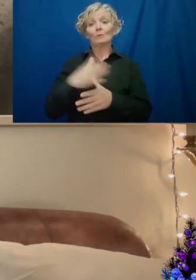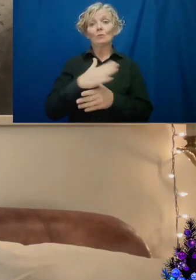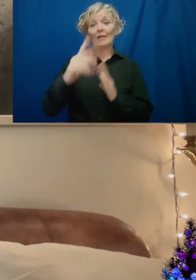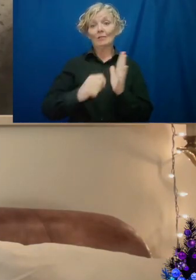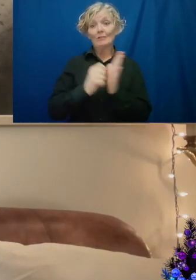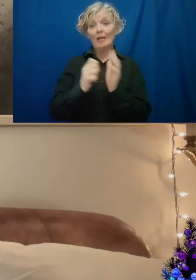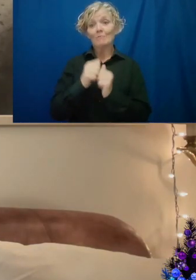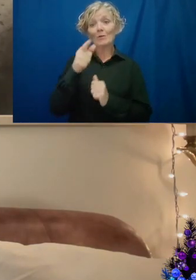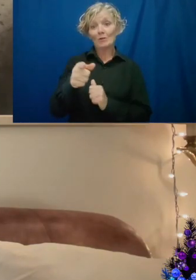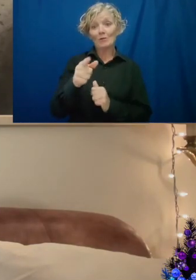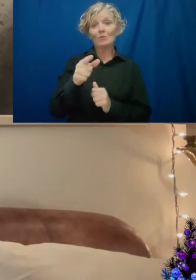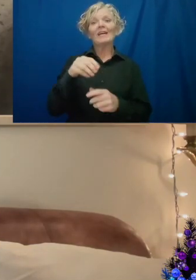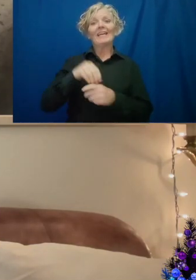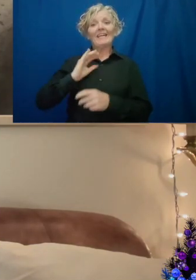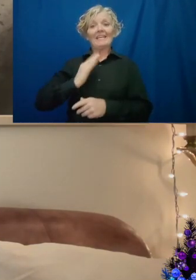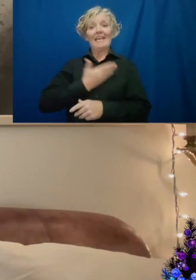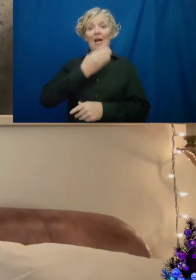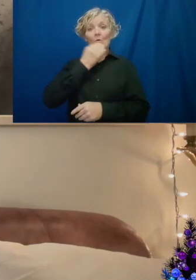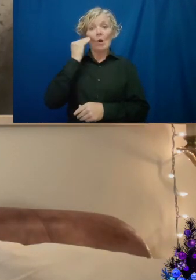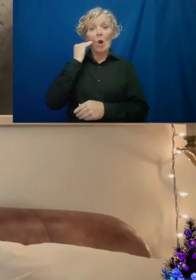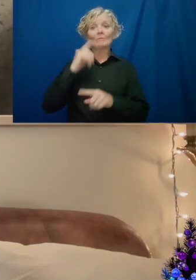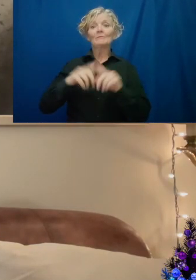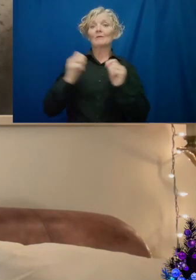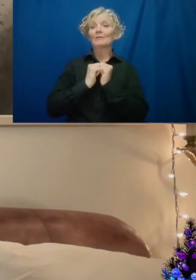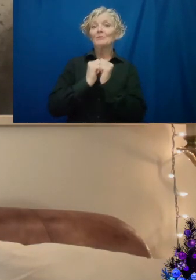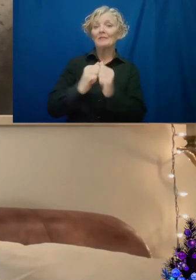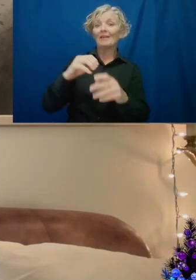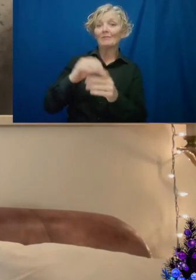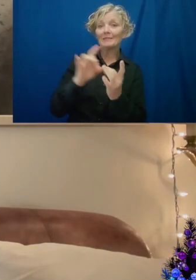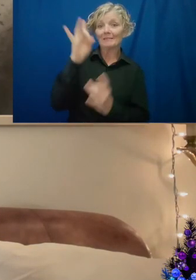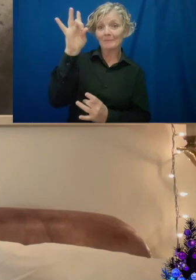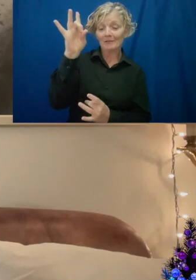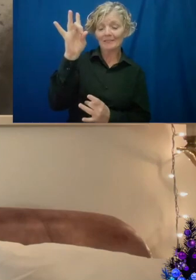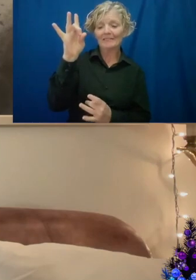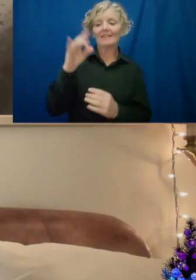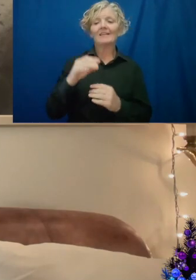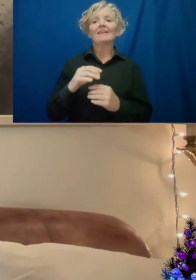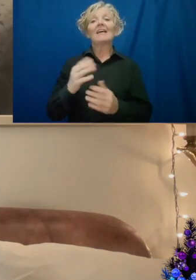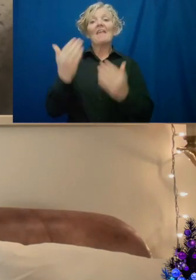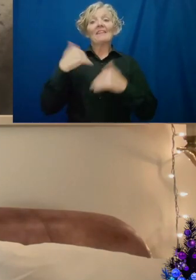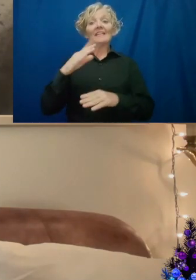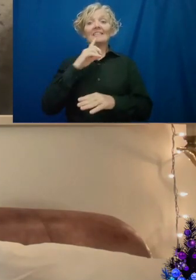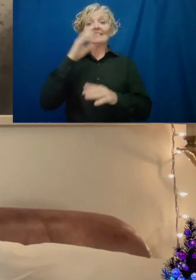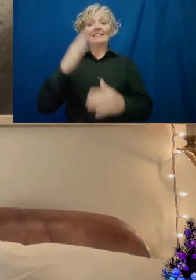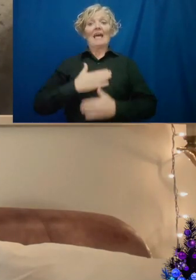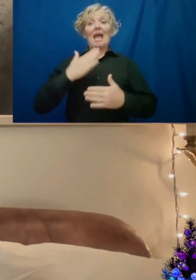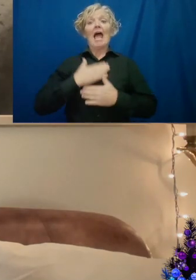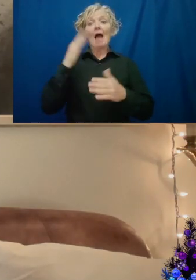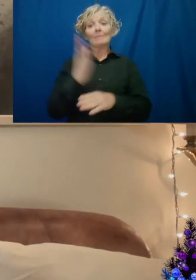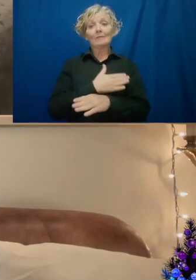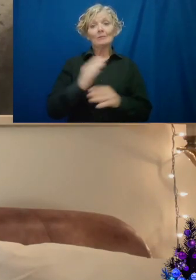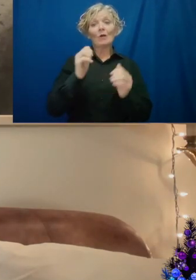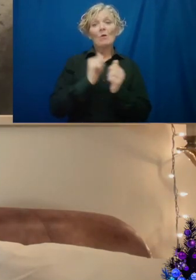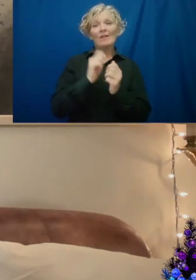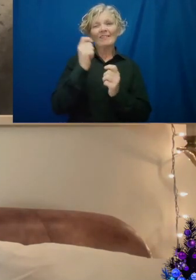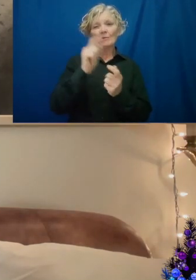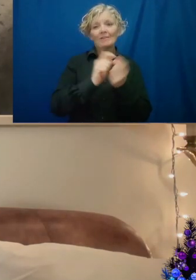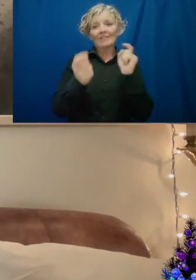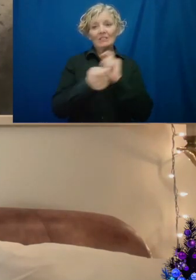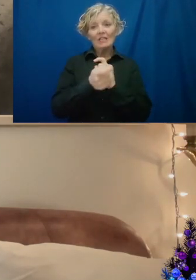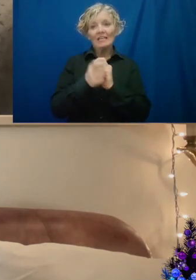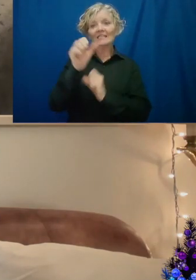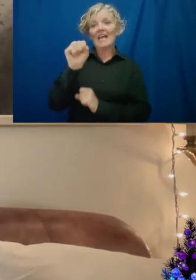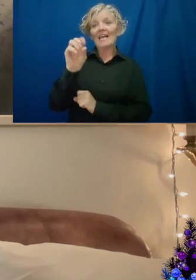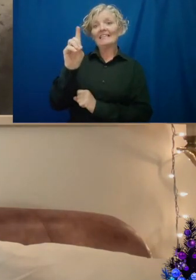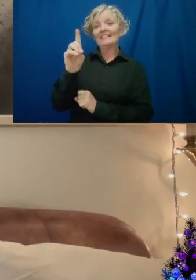to be able to share this time with you, in our own homes, but together in spirit. Next up is a festive piece with a